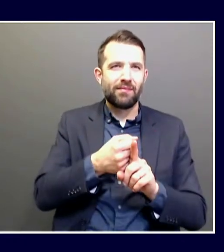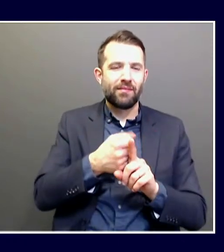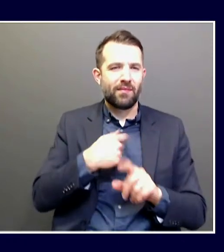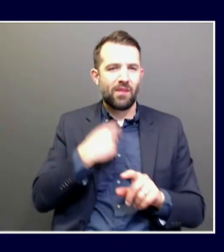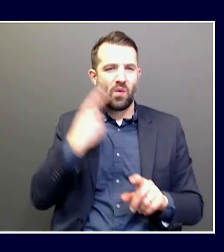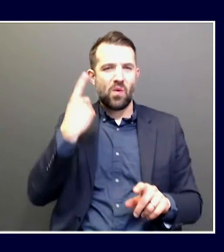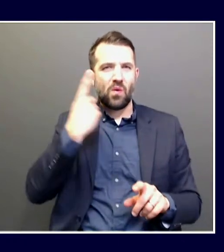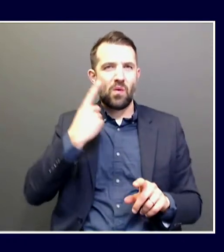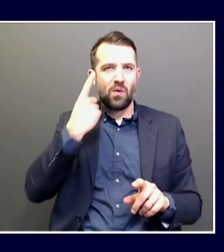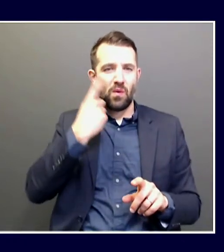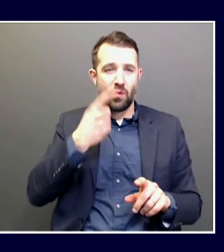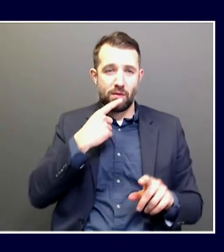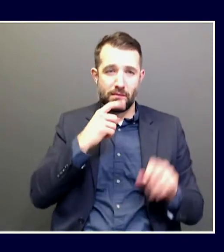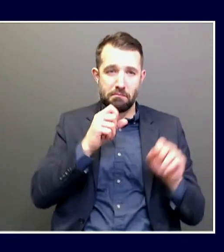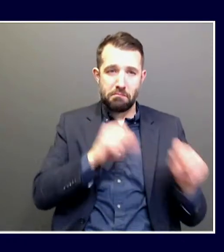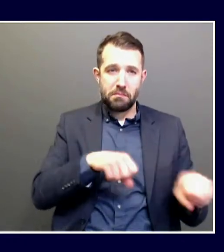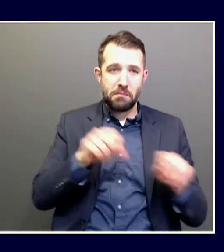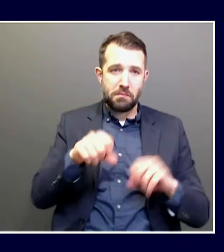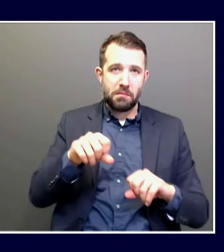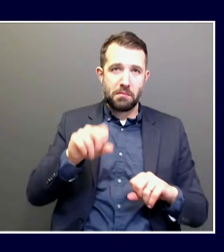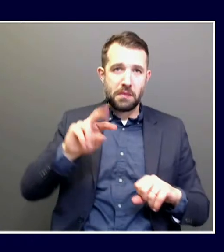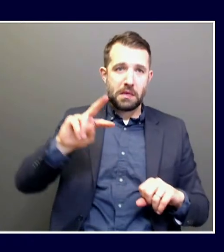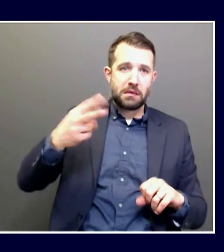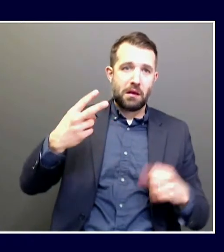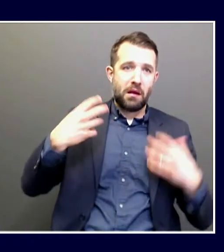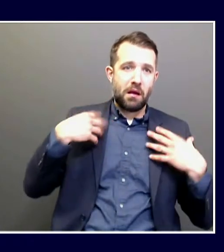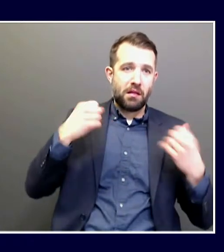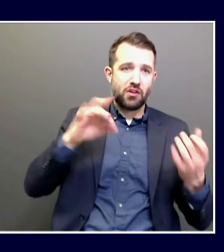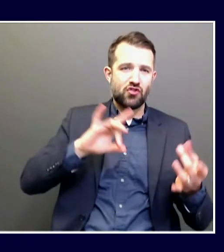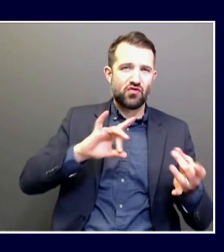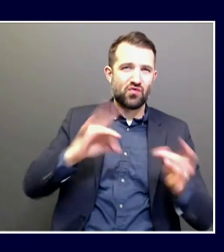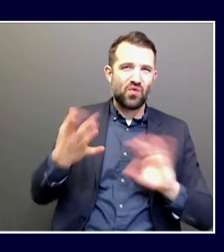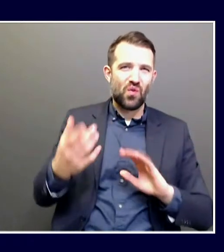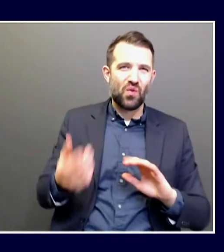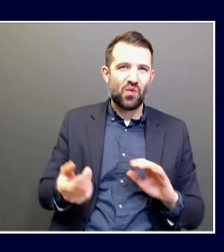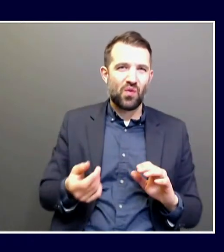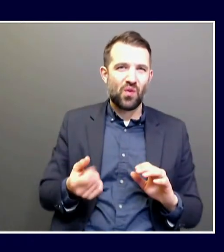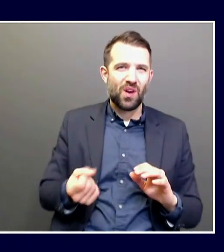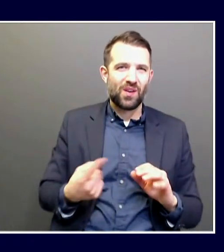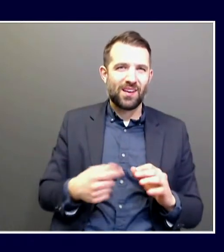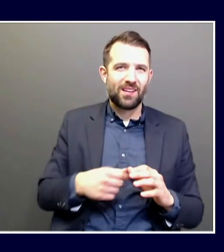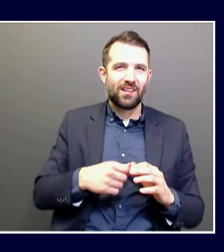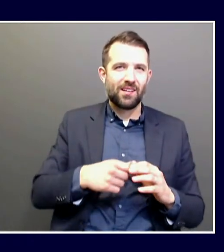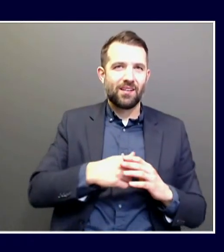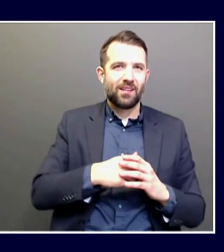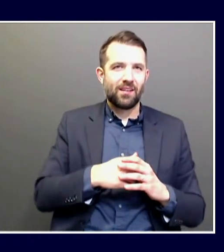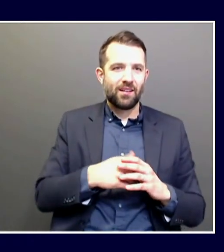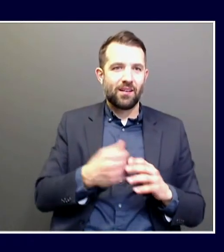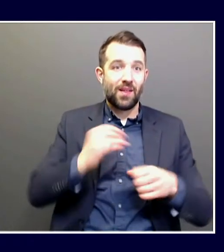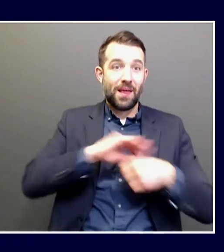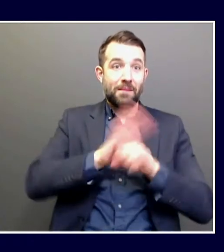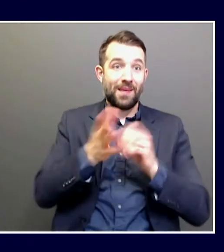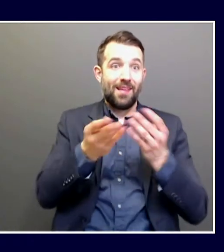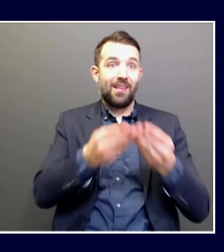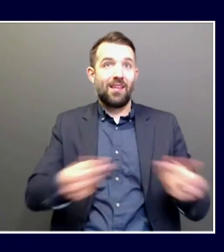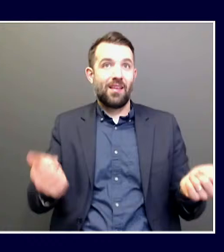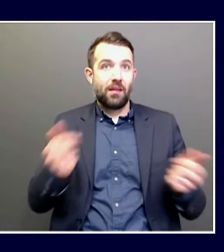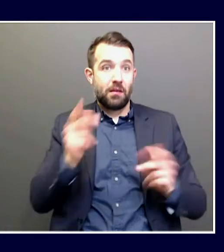health crisis cropping up when the virus goes endemic or, stops being as much of a public health